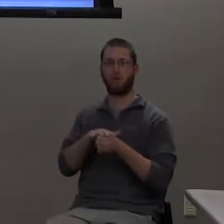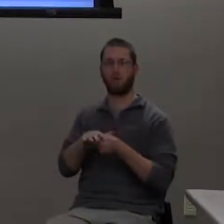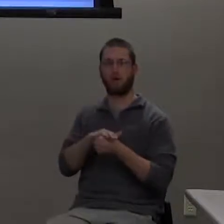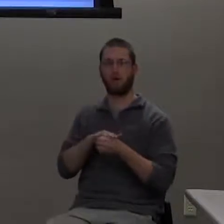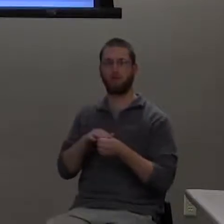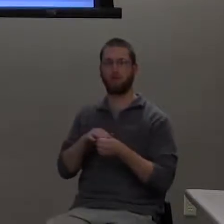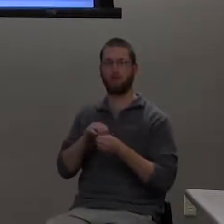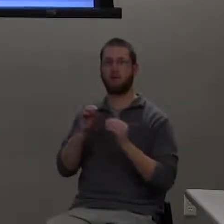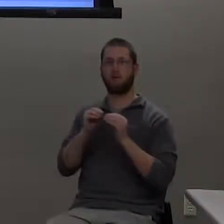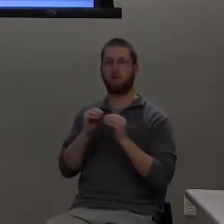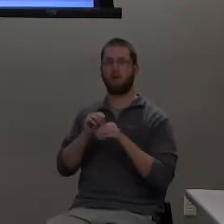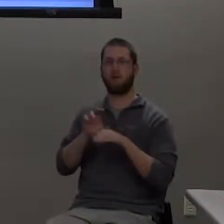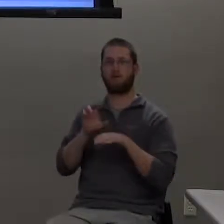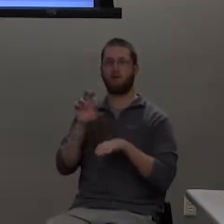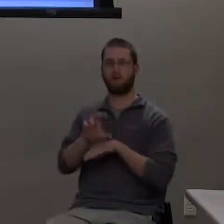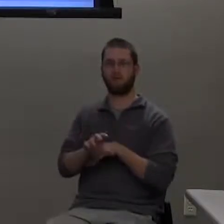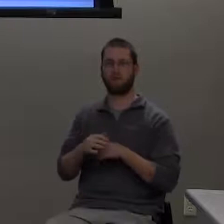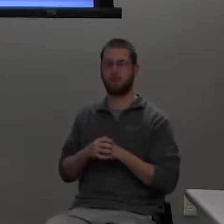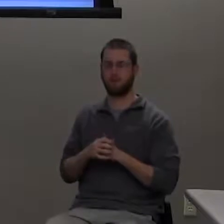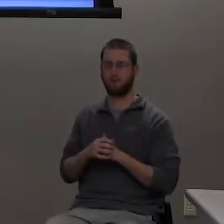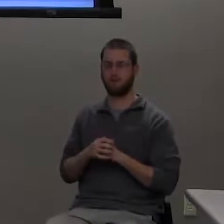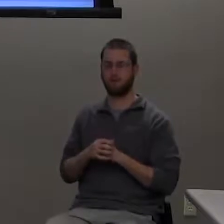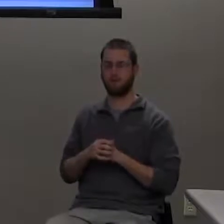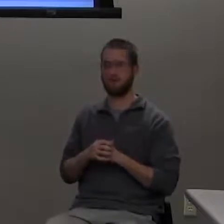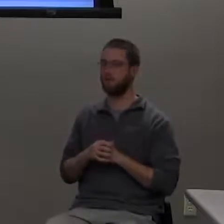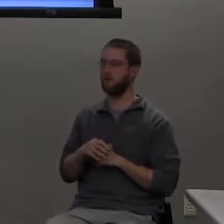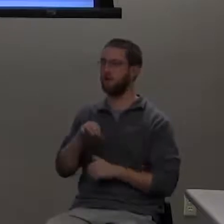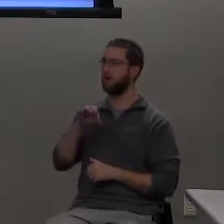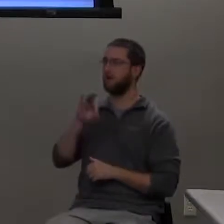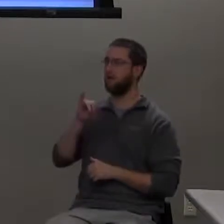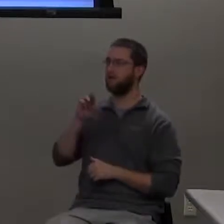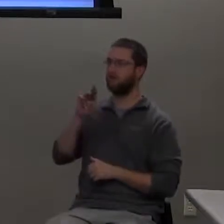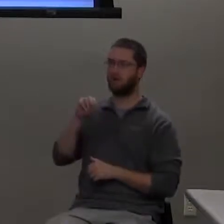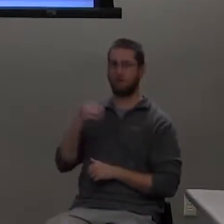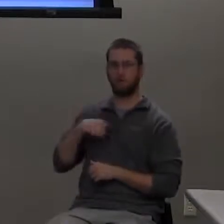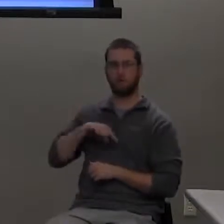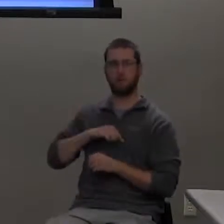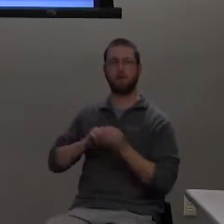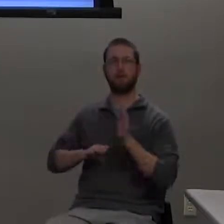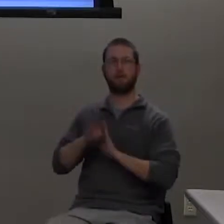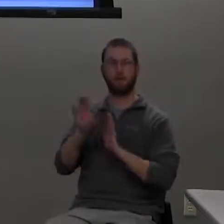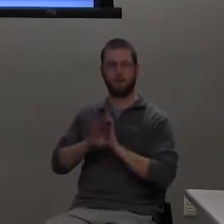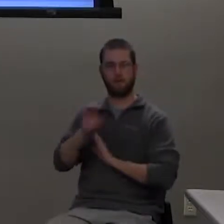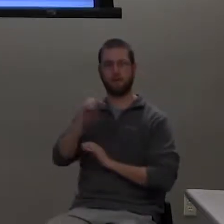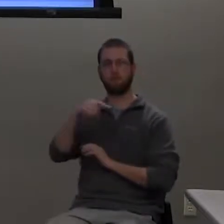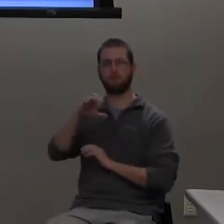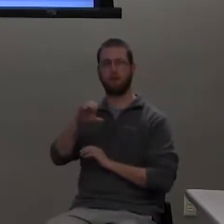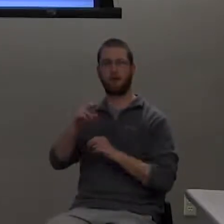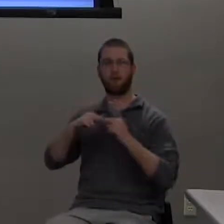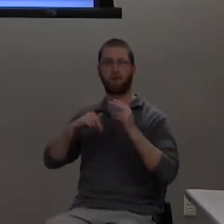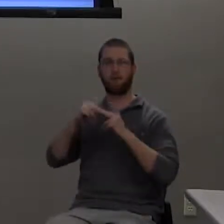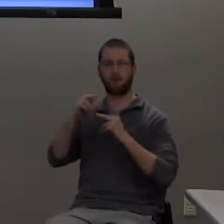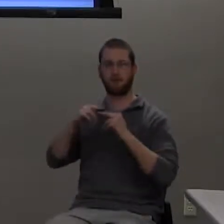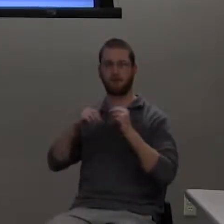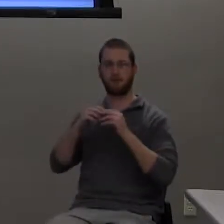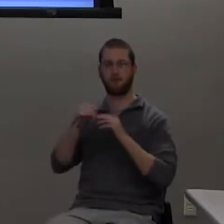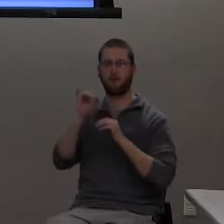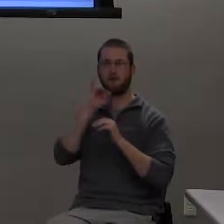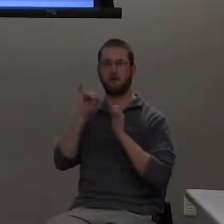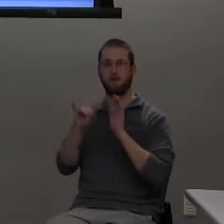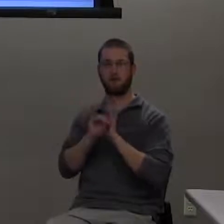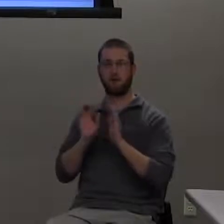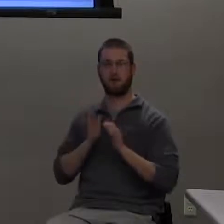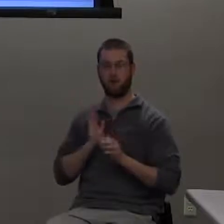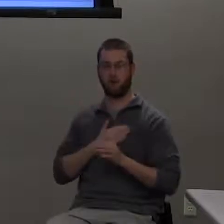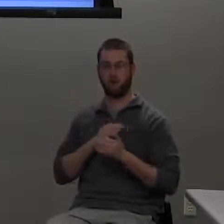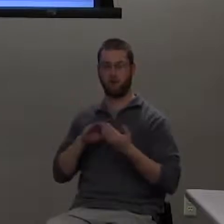additional logistics investments. Identify needs of firms to help and develop spec buildings. I would say for our community, in my